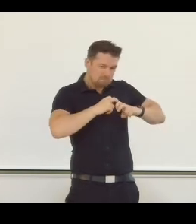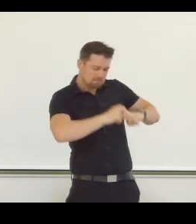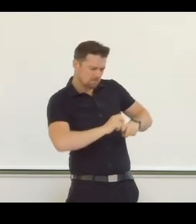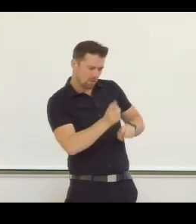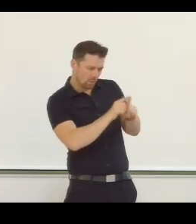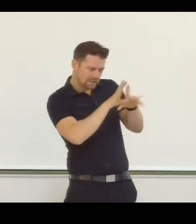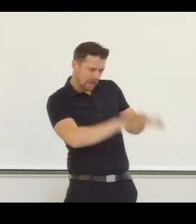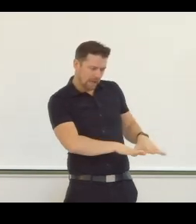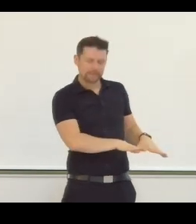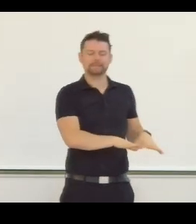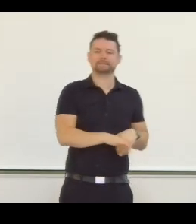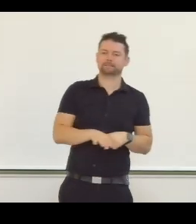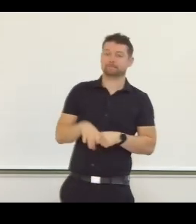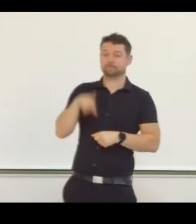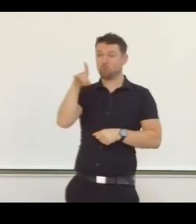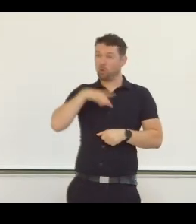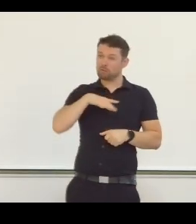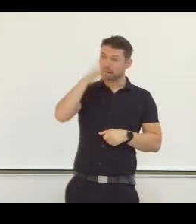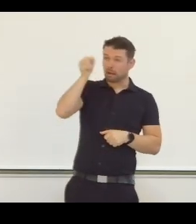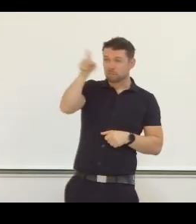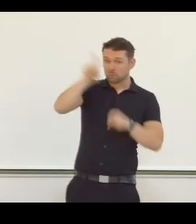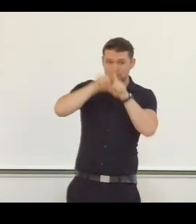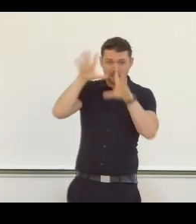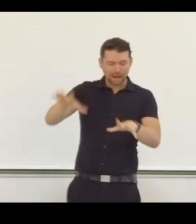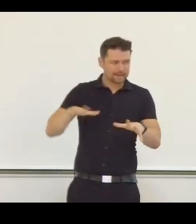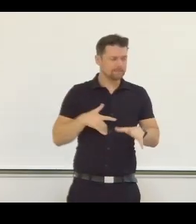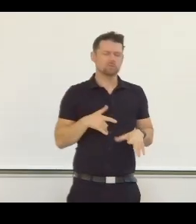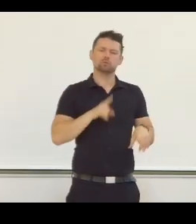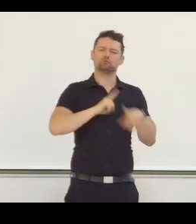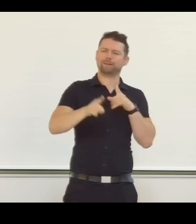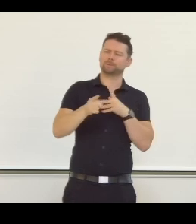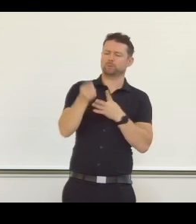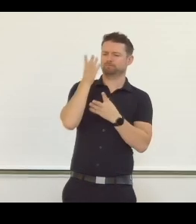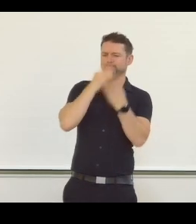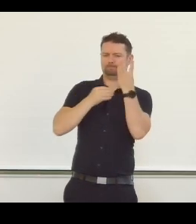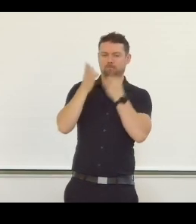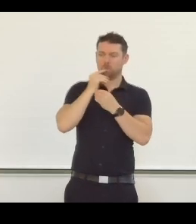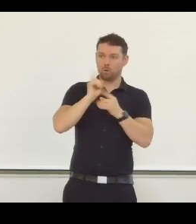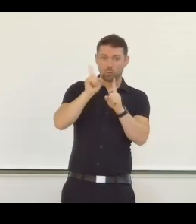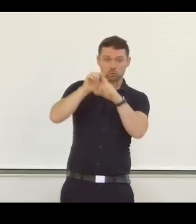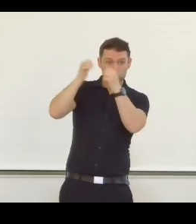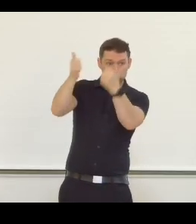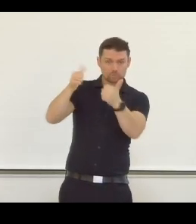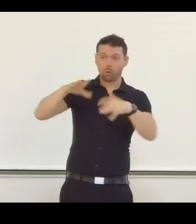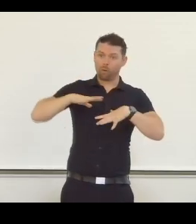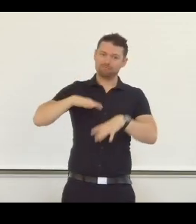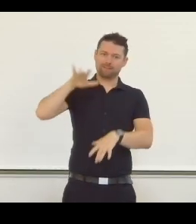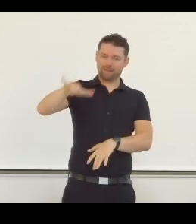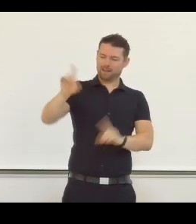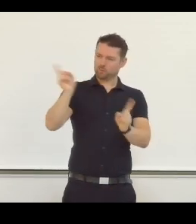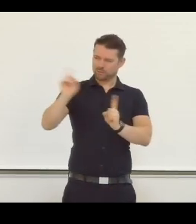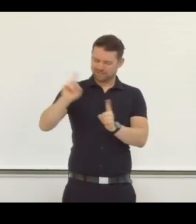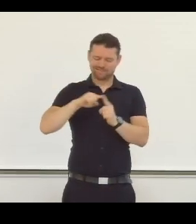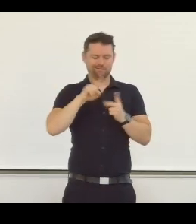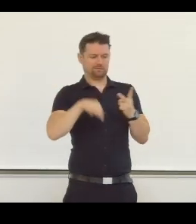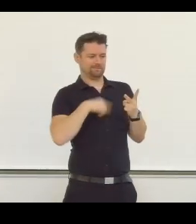bases, and tried to extract some lessons learned of the many good things that are already there, and